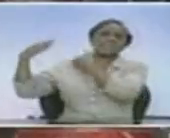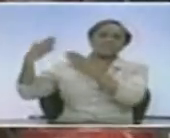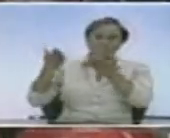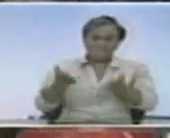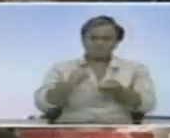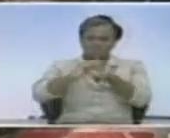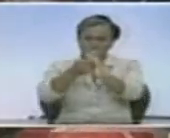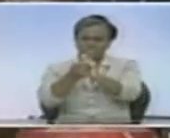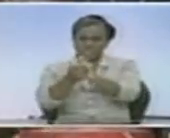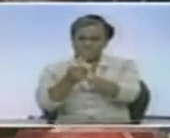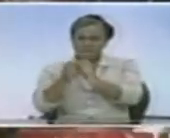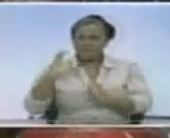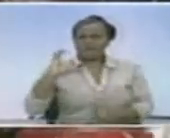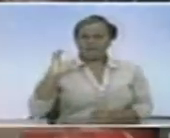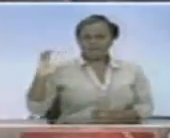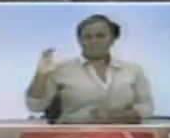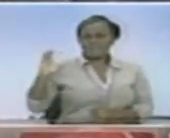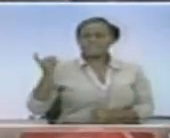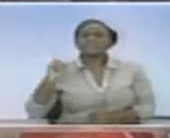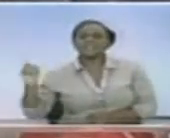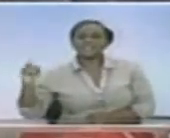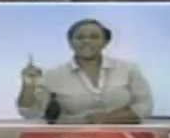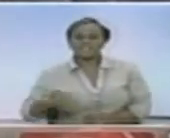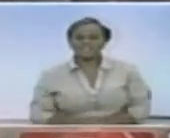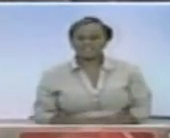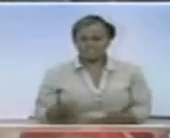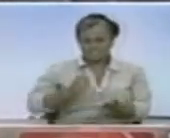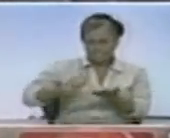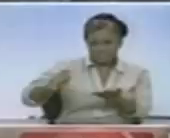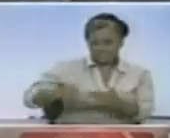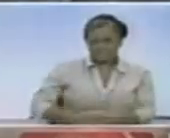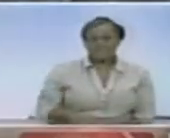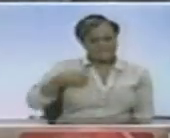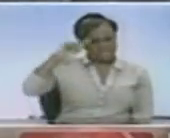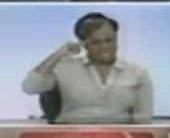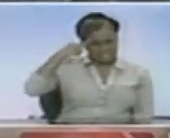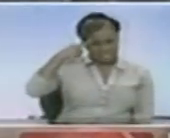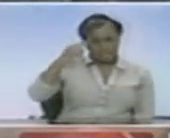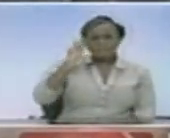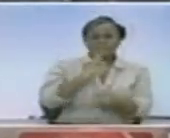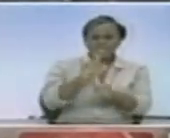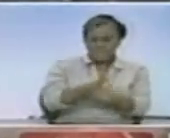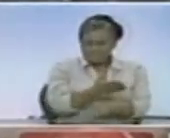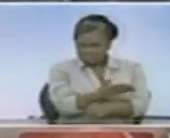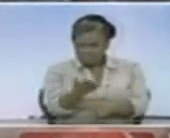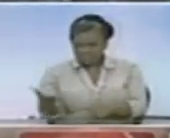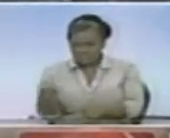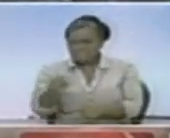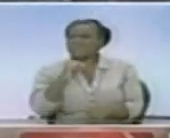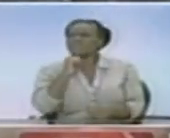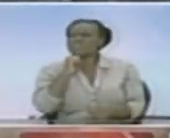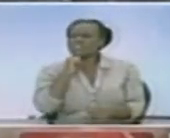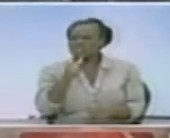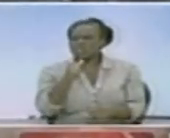think they are called secretaries, cabinet secretaries. Yeah. I think most of them are not up to it.